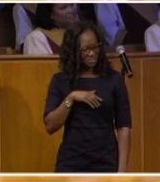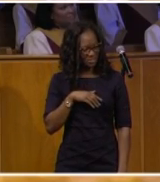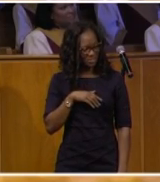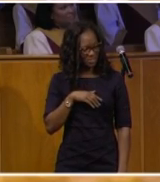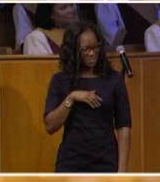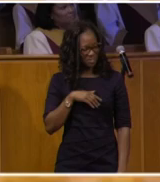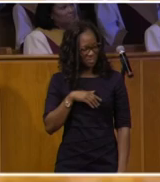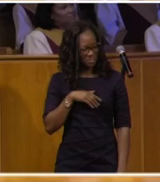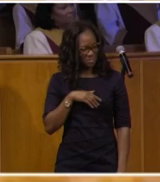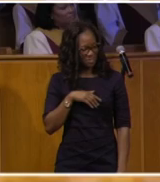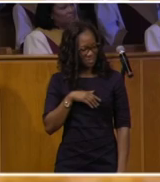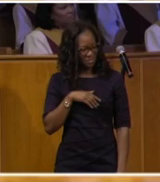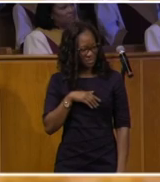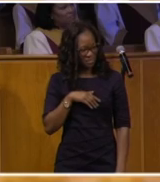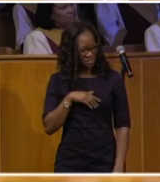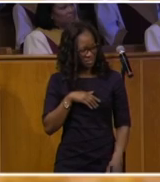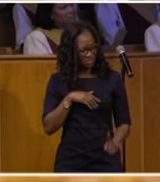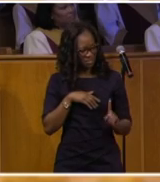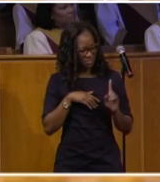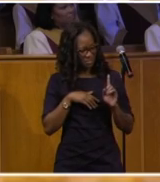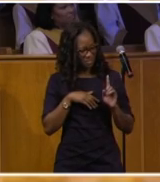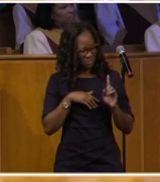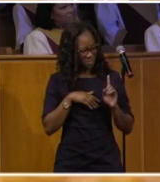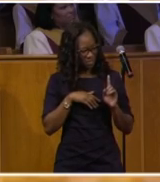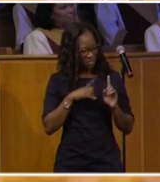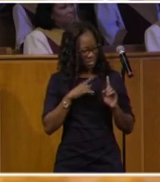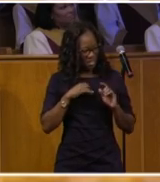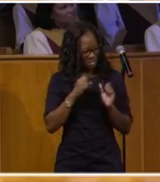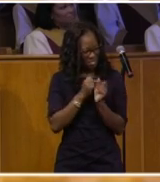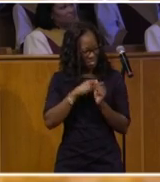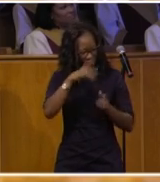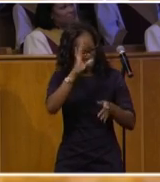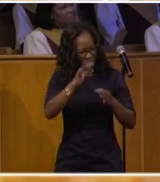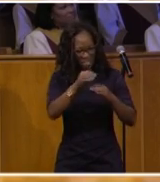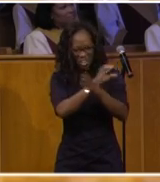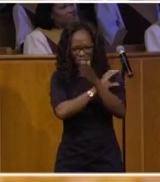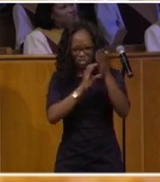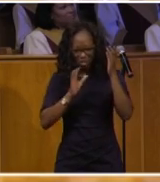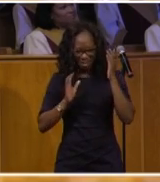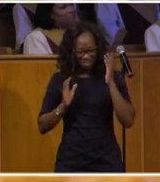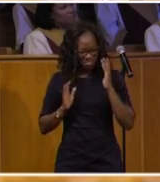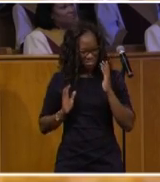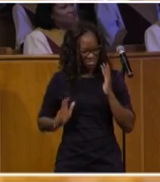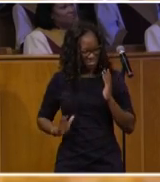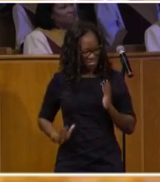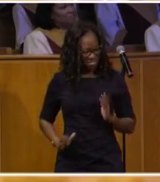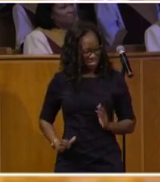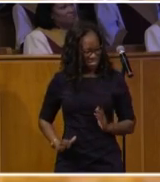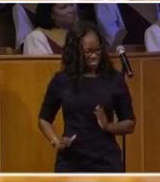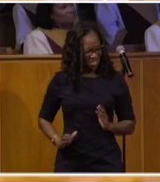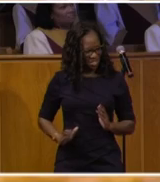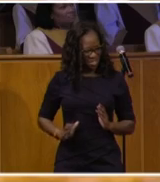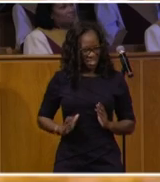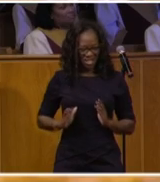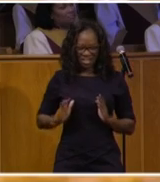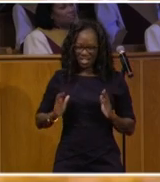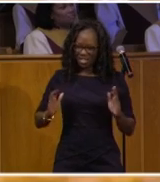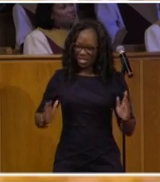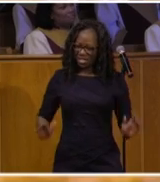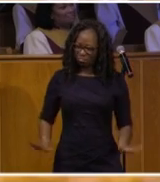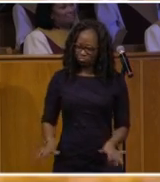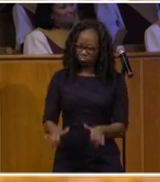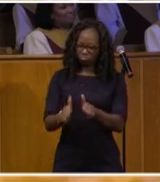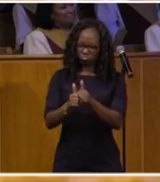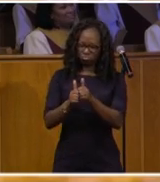with the backing and love and faith in Christ, to face a mighty giant with only